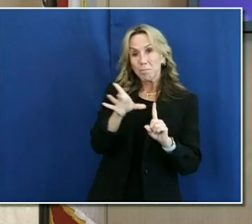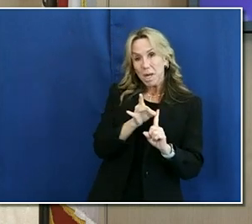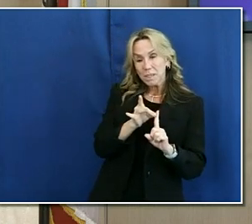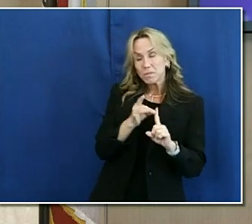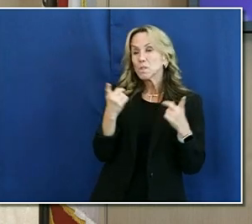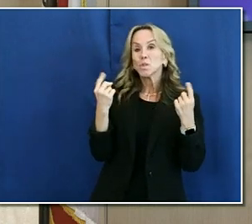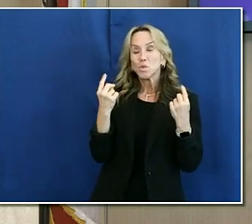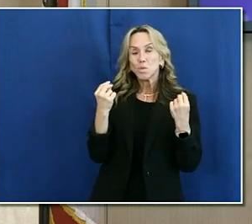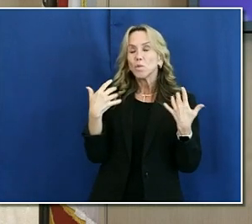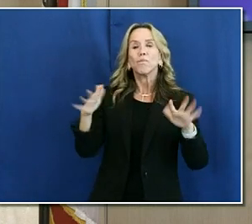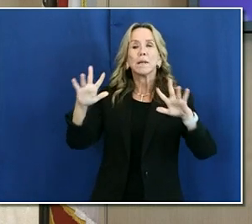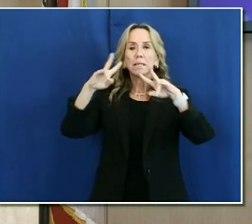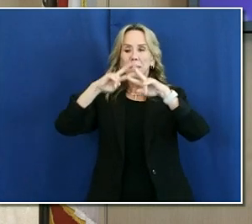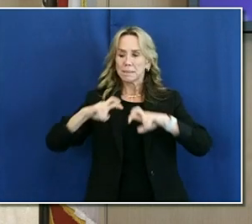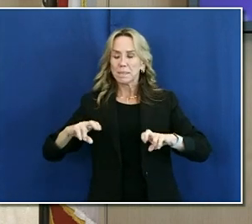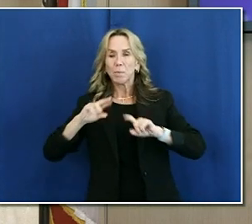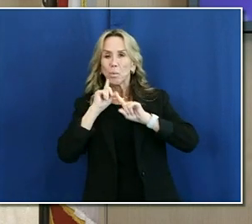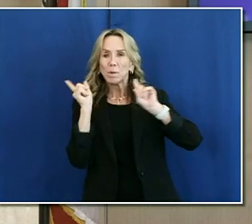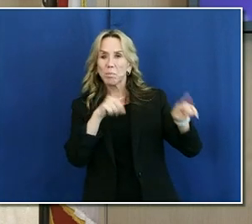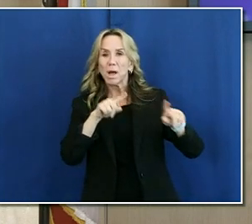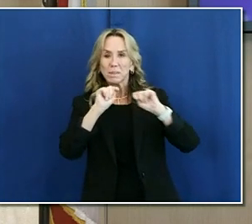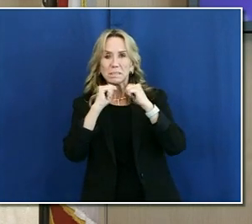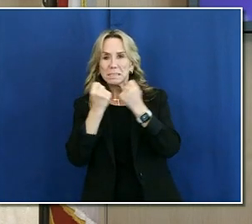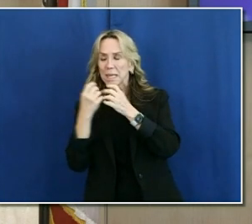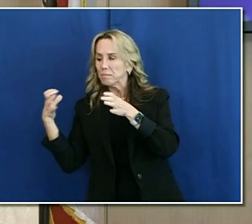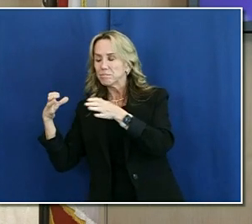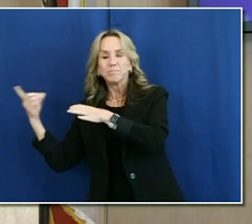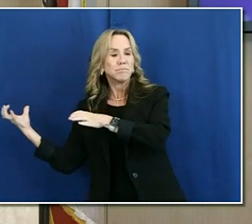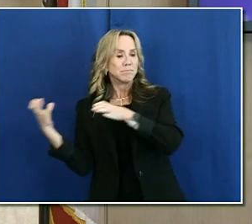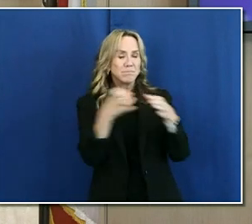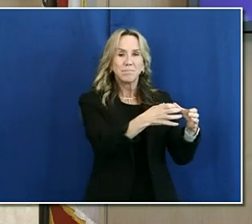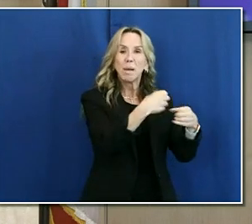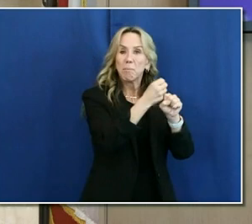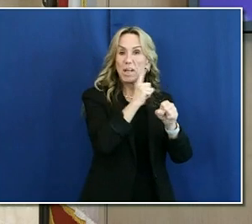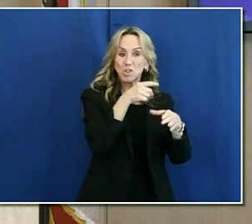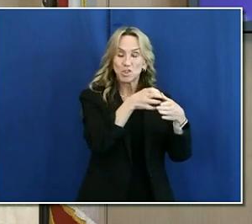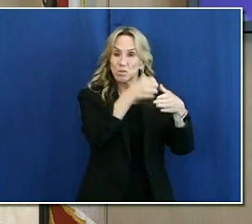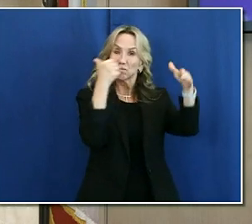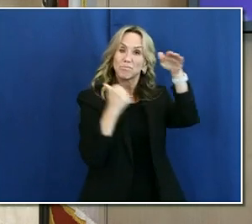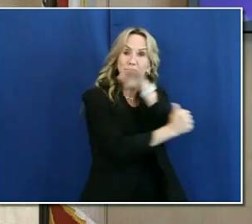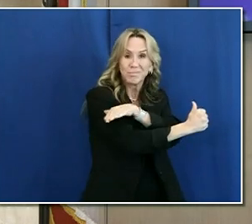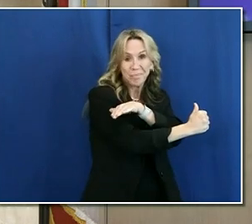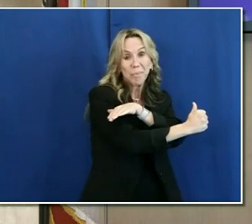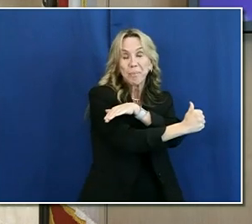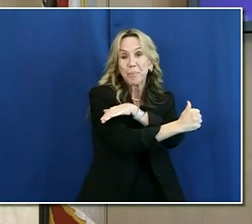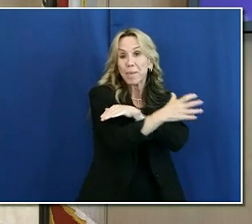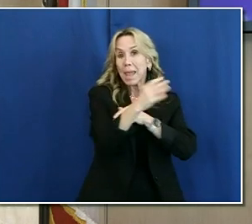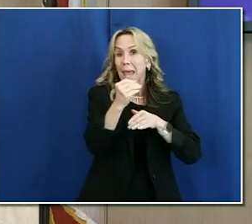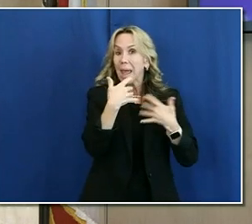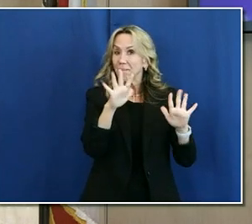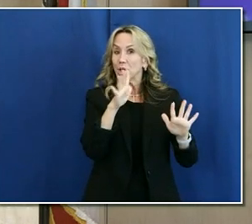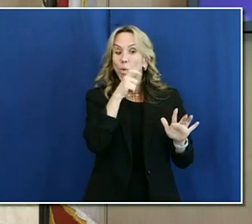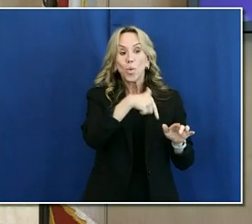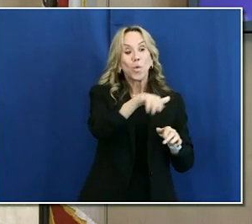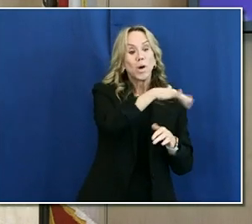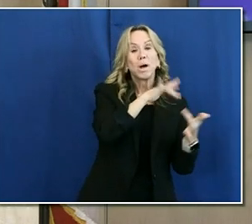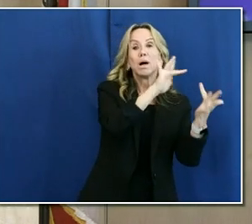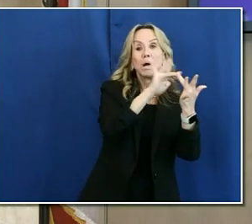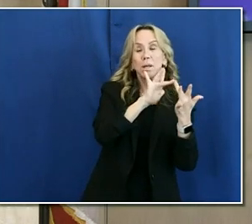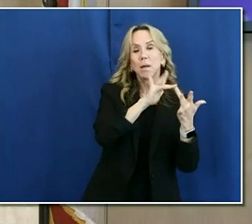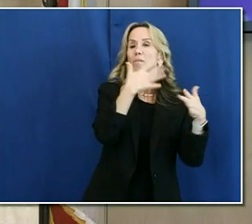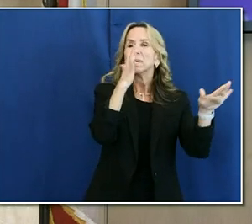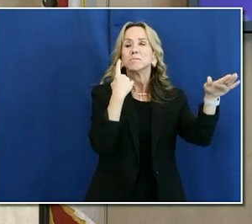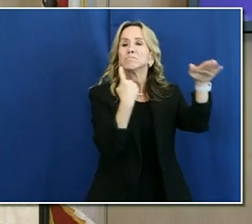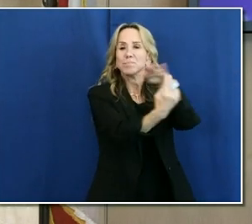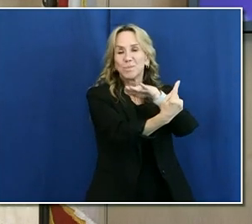and response team is activated to ensure the 6 students are isolated and, as appropriate, close contacts are quarantined.